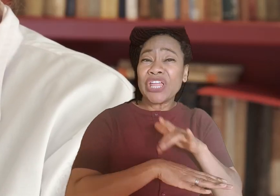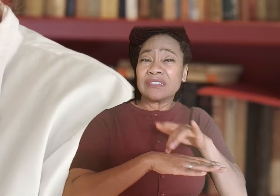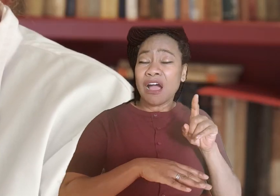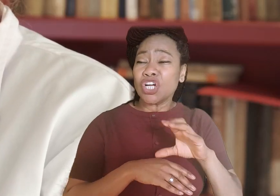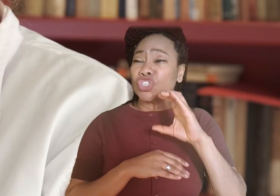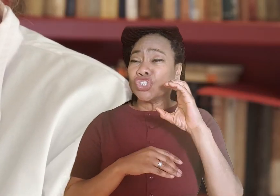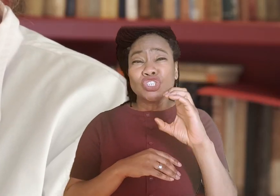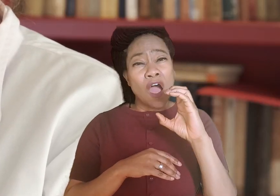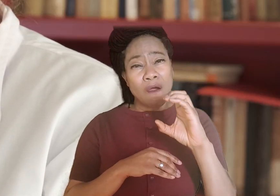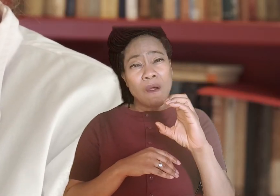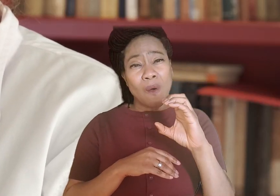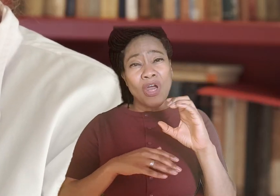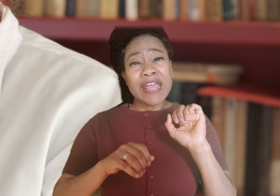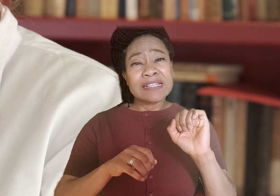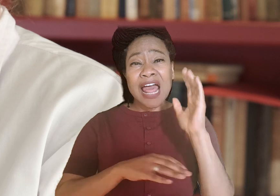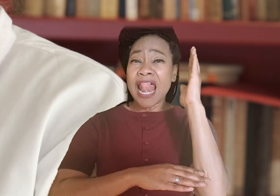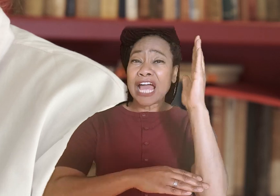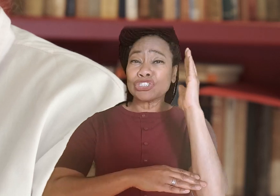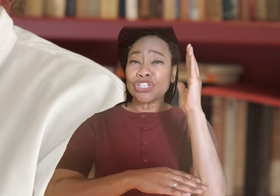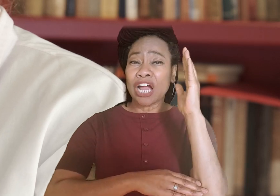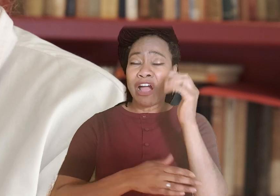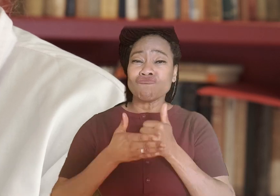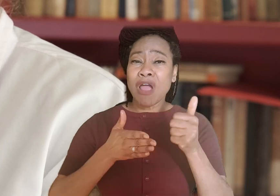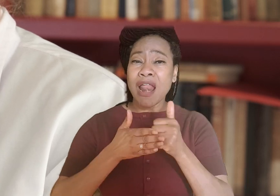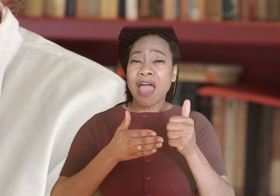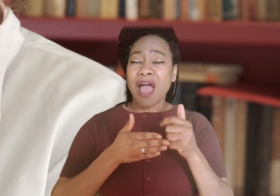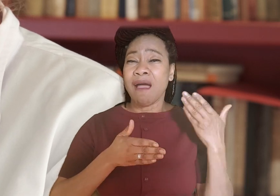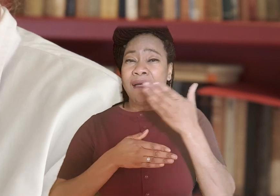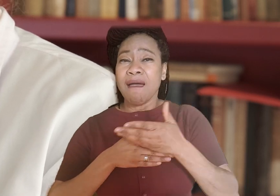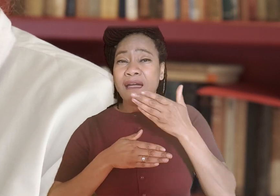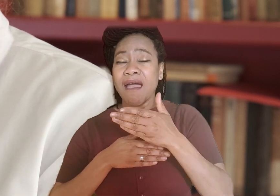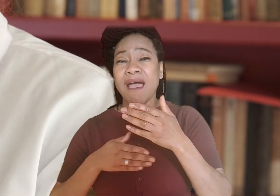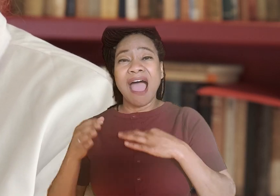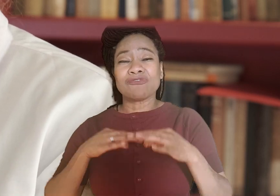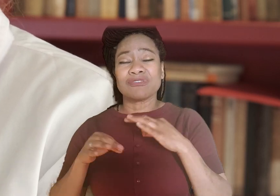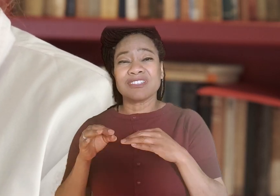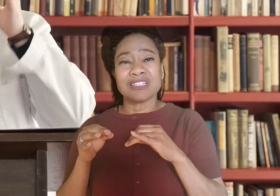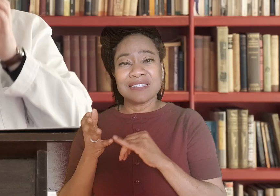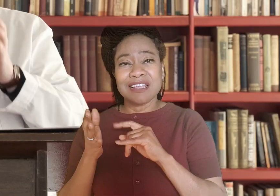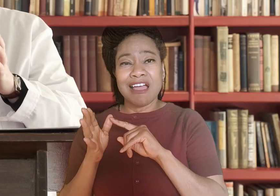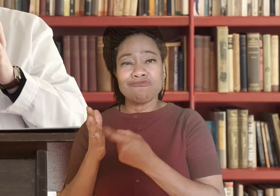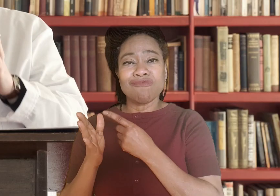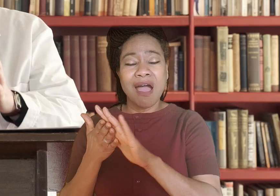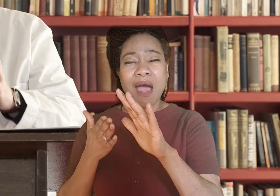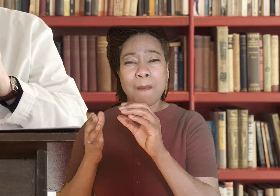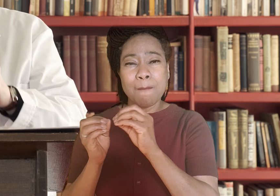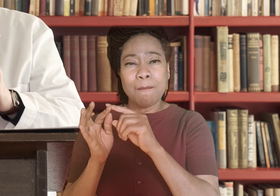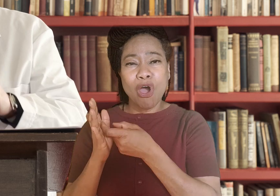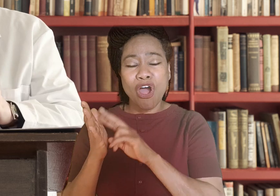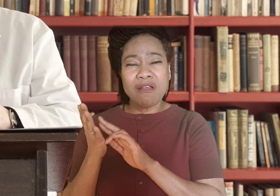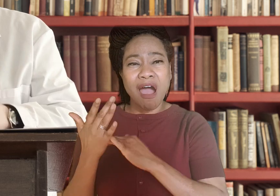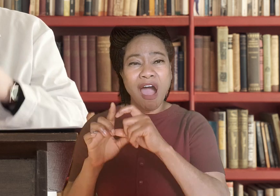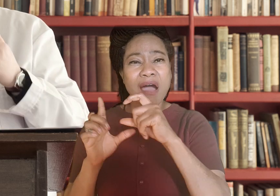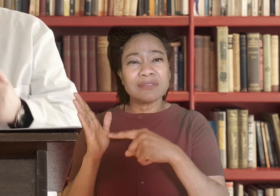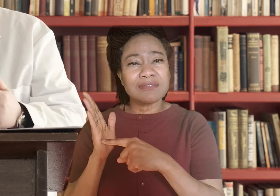lectures directly influenced regular attendees such as the actress Sarah Bernhardt or the artist Degas. The classical tropes that